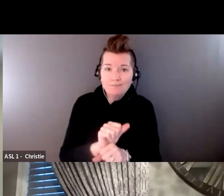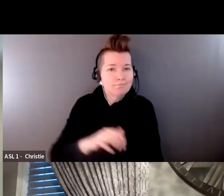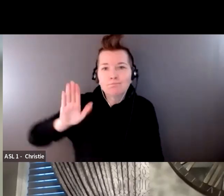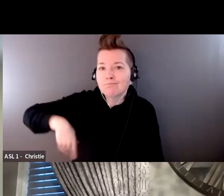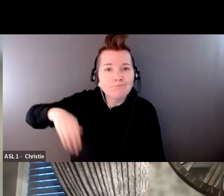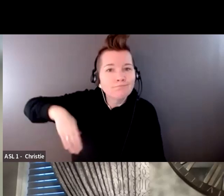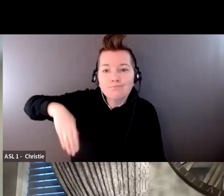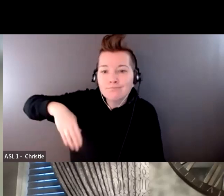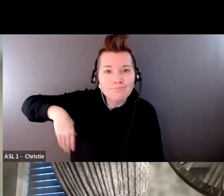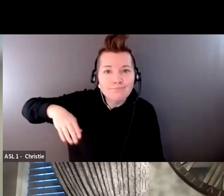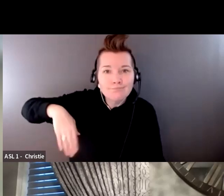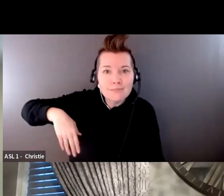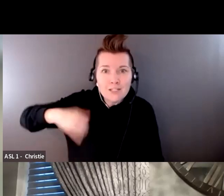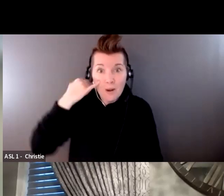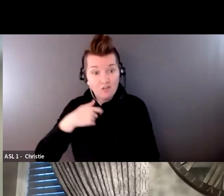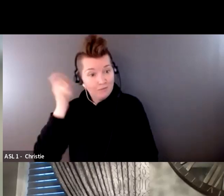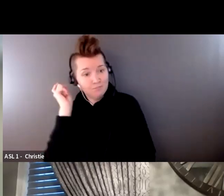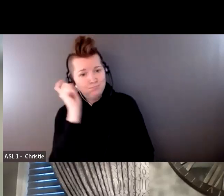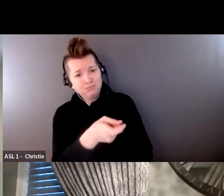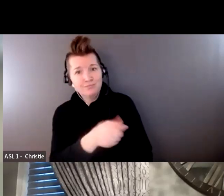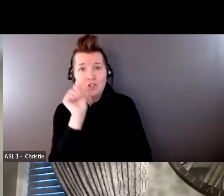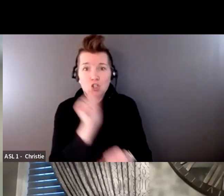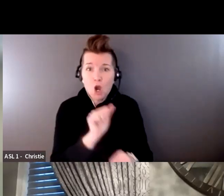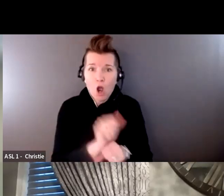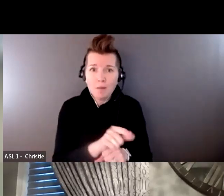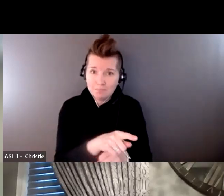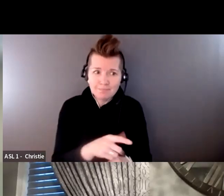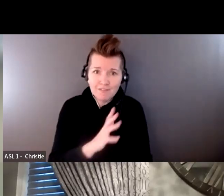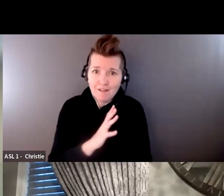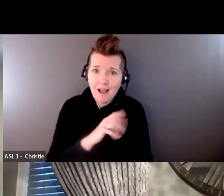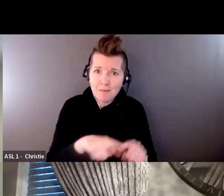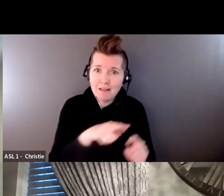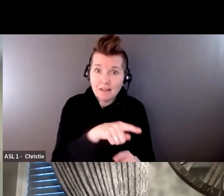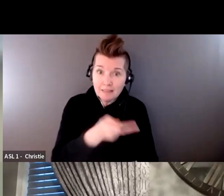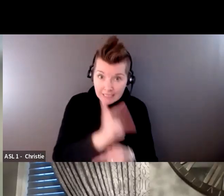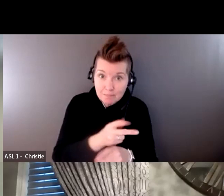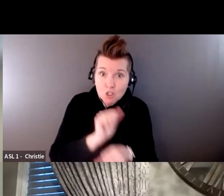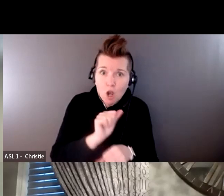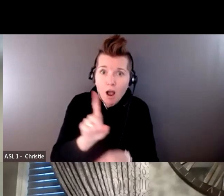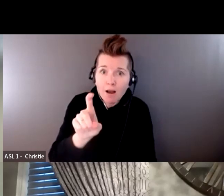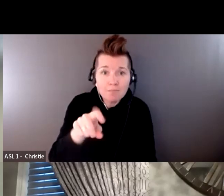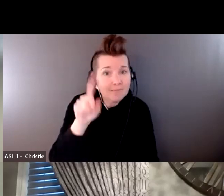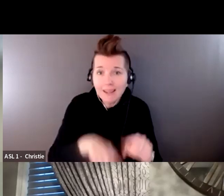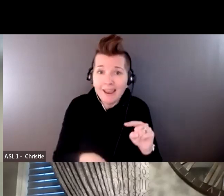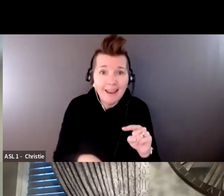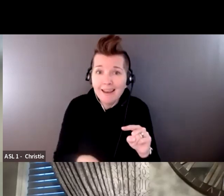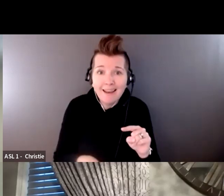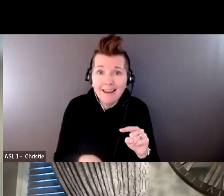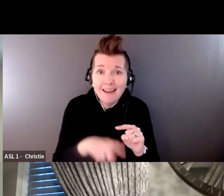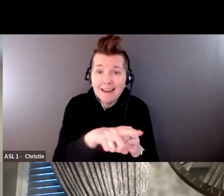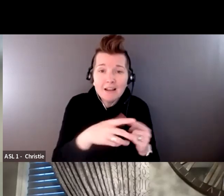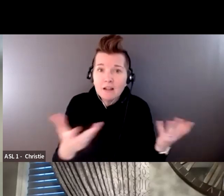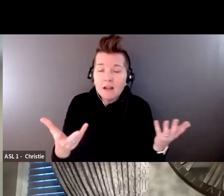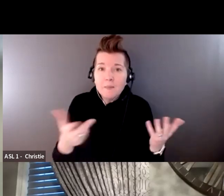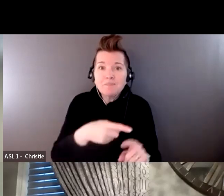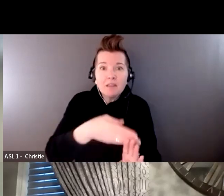matter if I were to just give you a job one day, they won't be able to retain it. So it goes a long